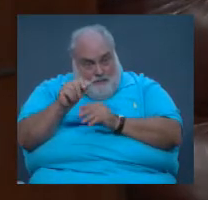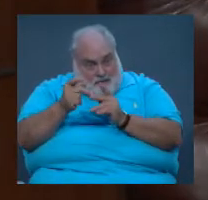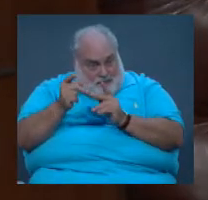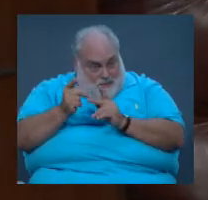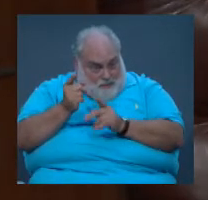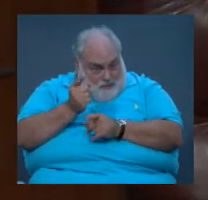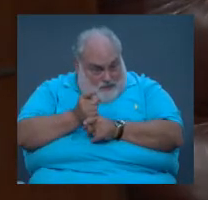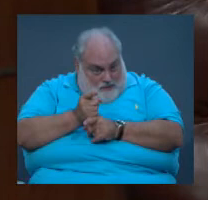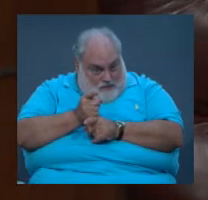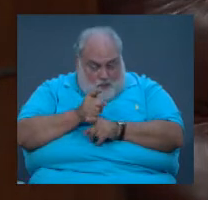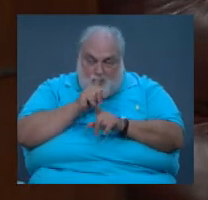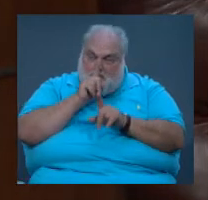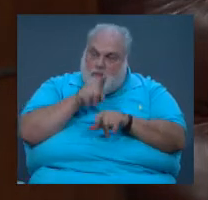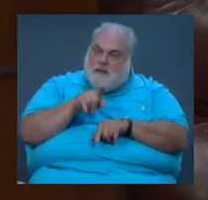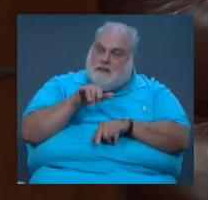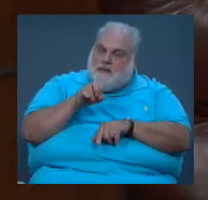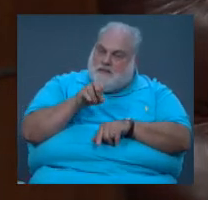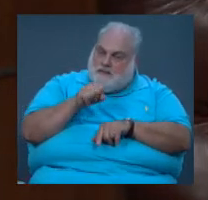now.